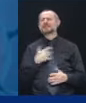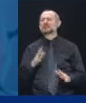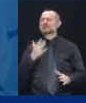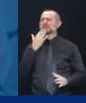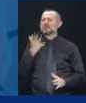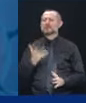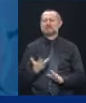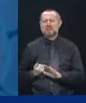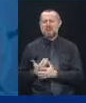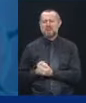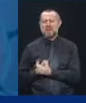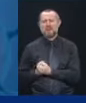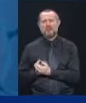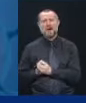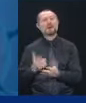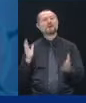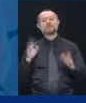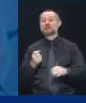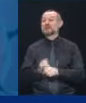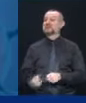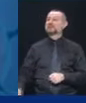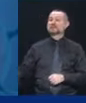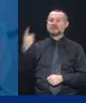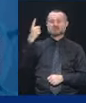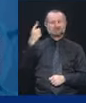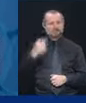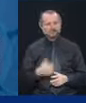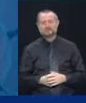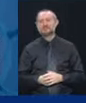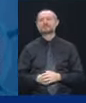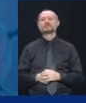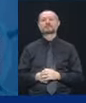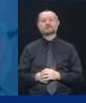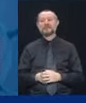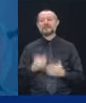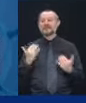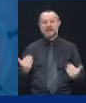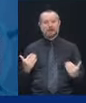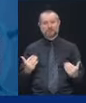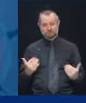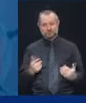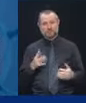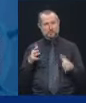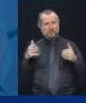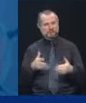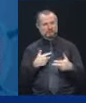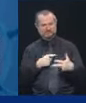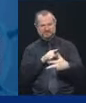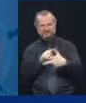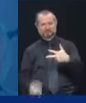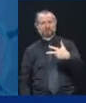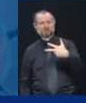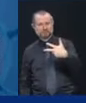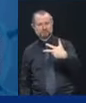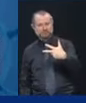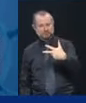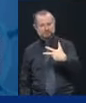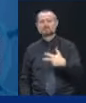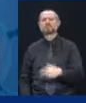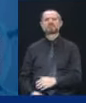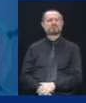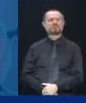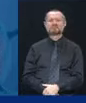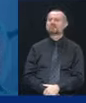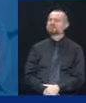there's next year, and we look forward to next year. Meanwhile, we're focusing on our three priorities, three tracks, right? You